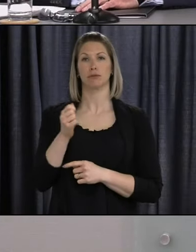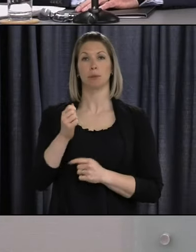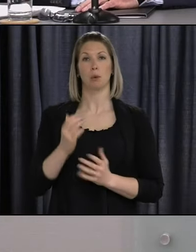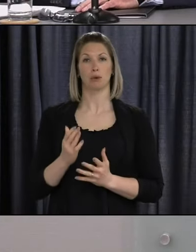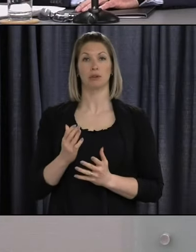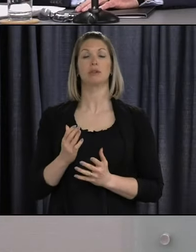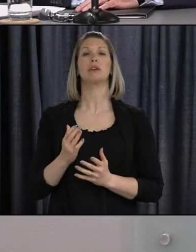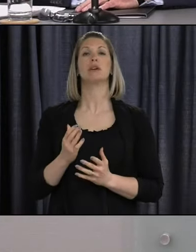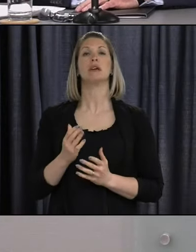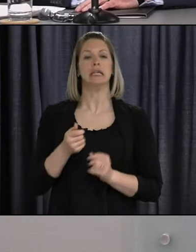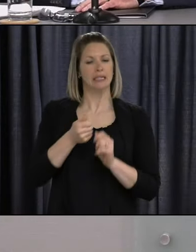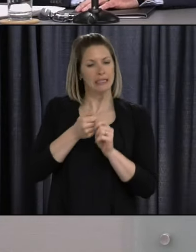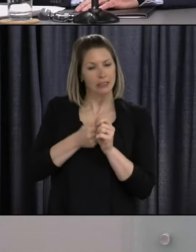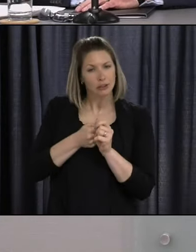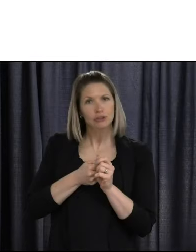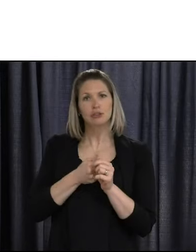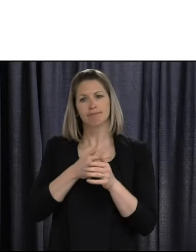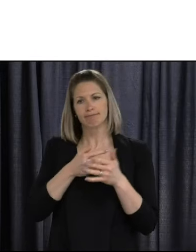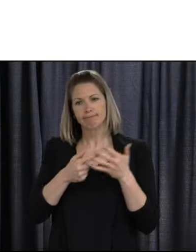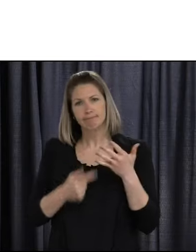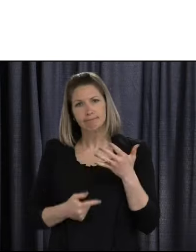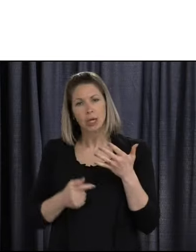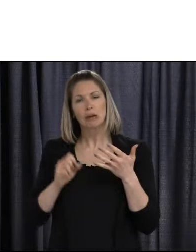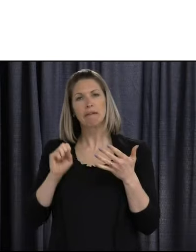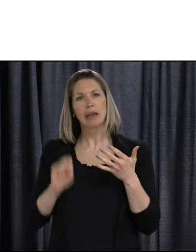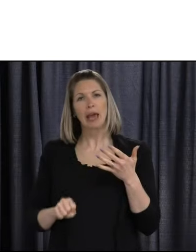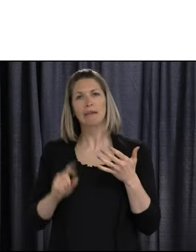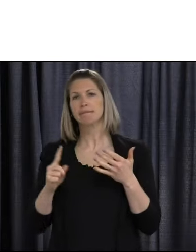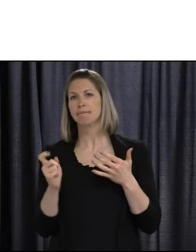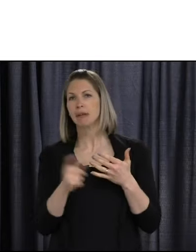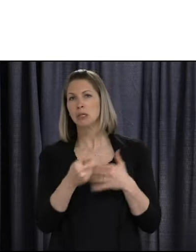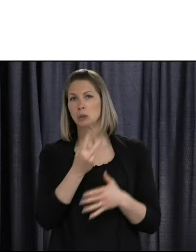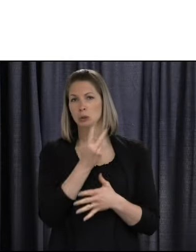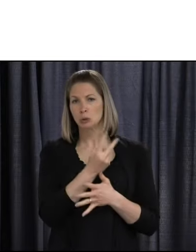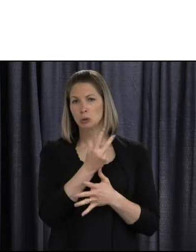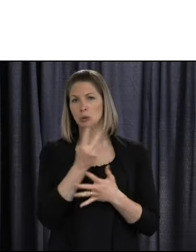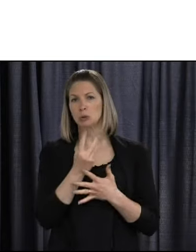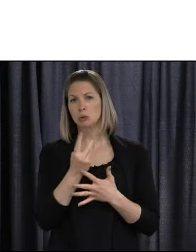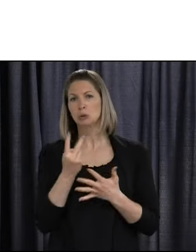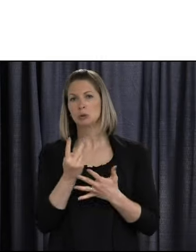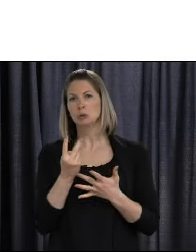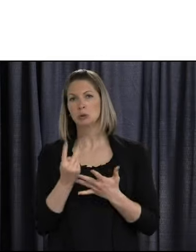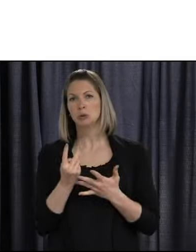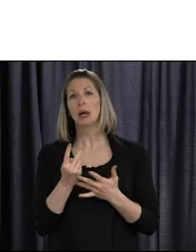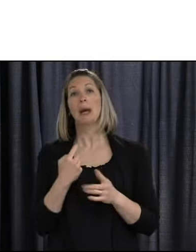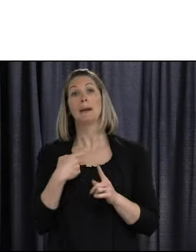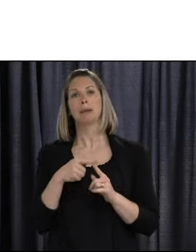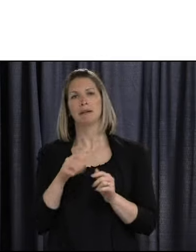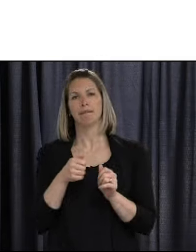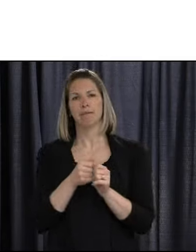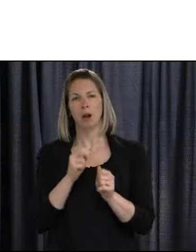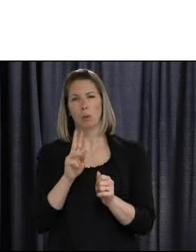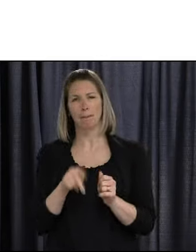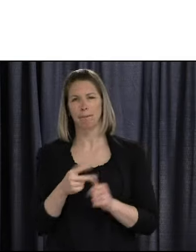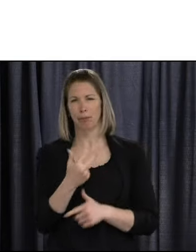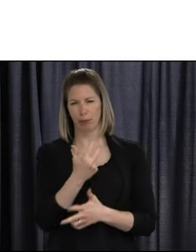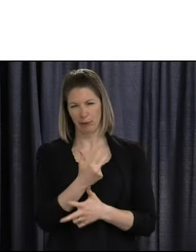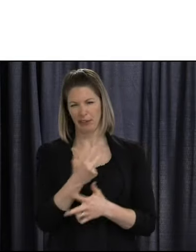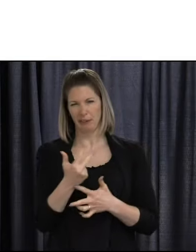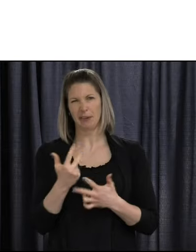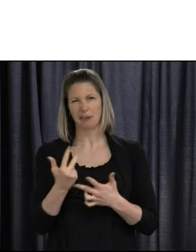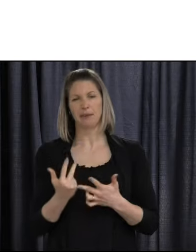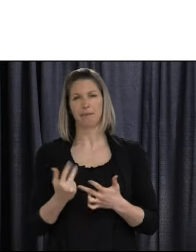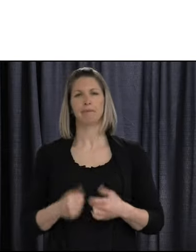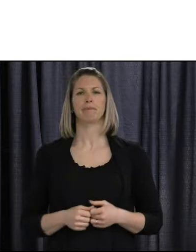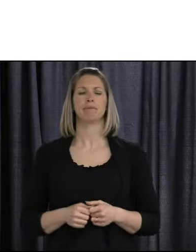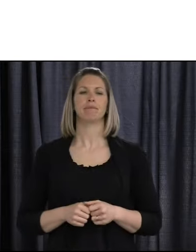call. Each reporter will have the opportunity to ask 2 questions and 1 follow-up. We suggest that you not ask rumor-based questions. The